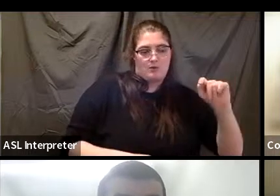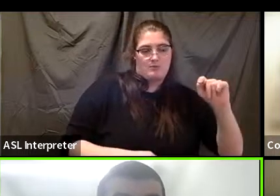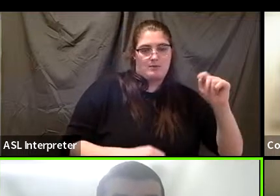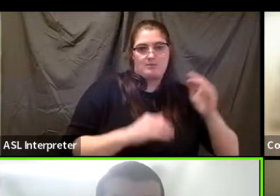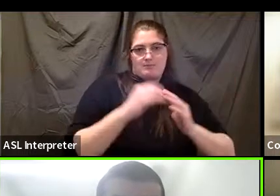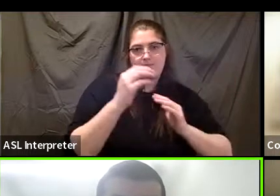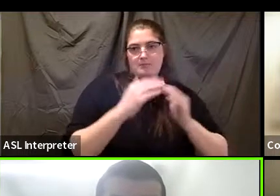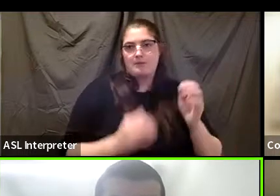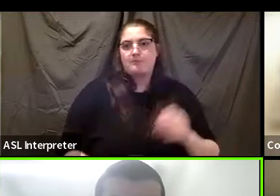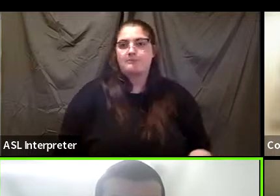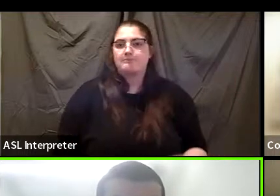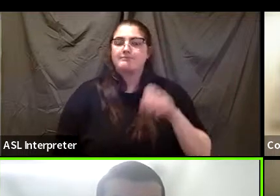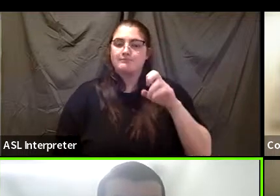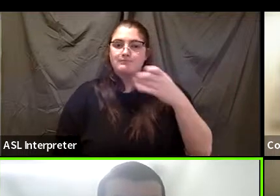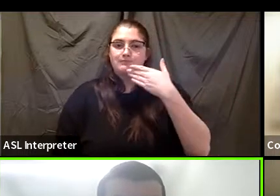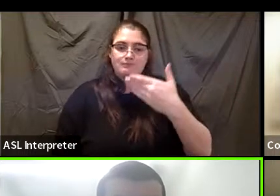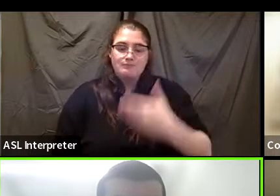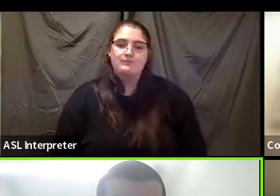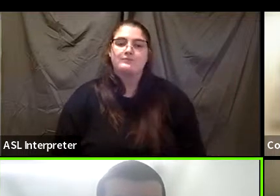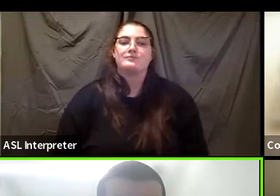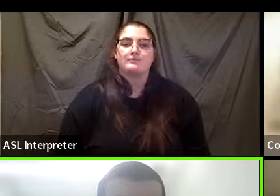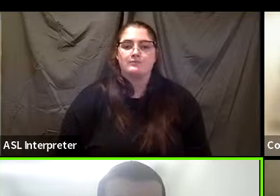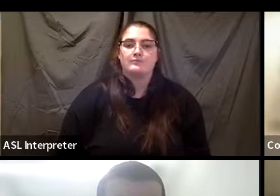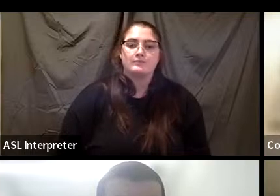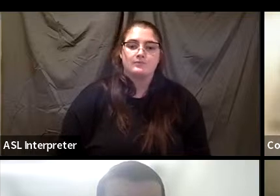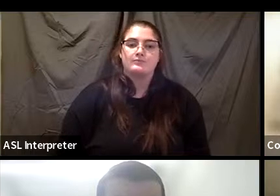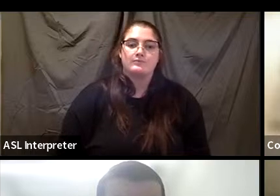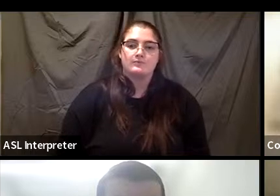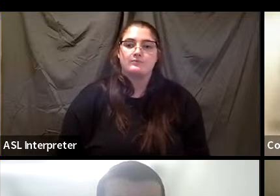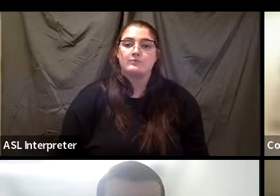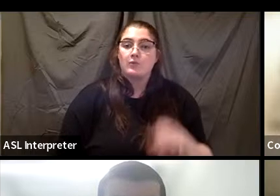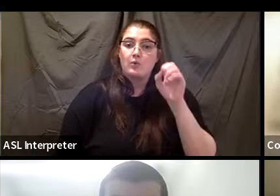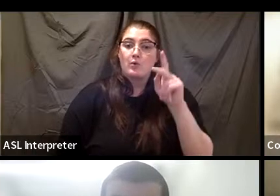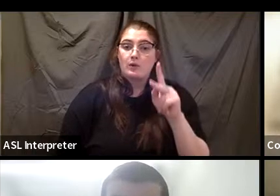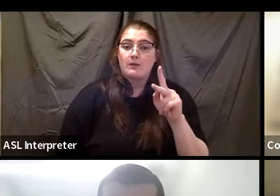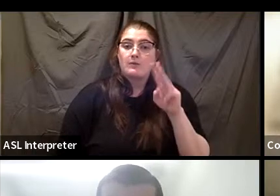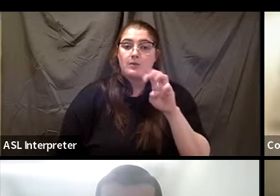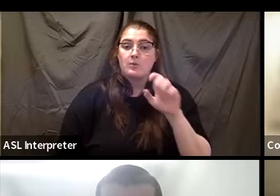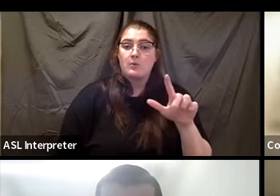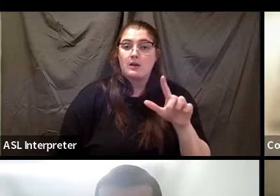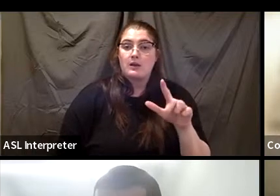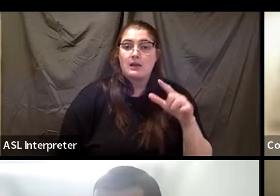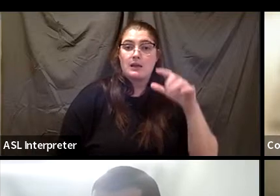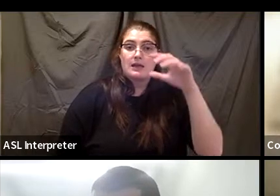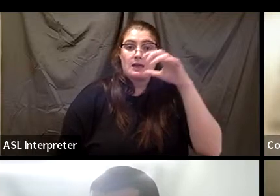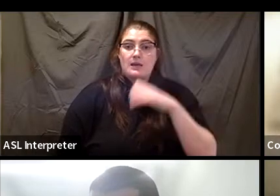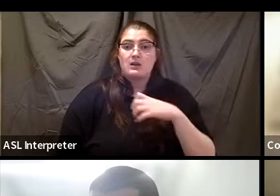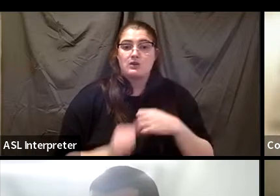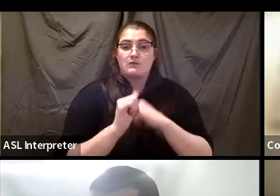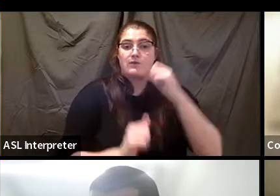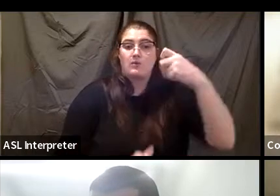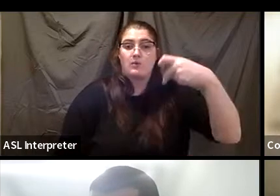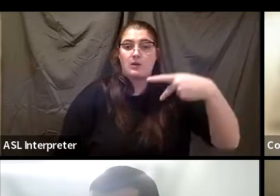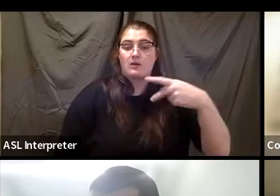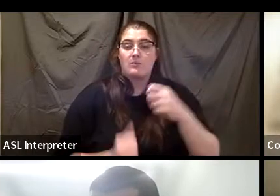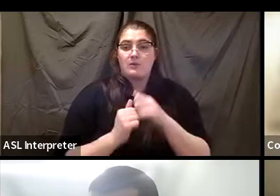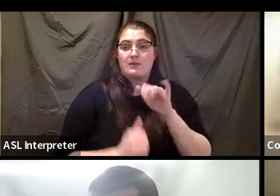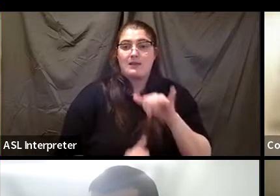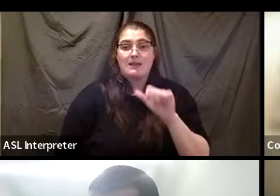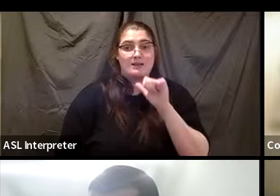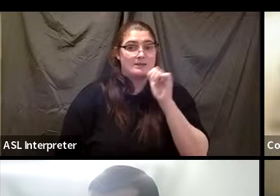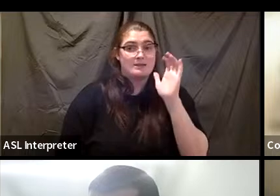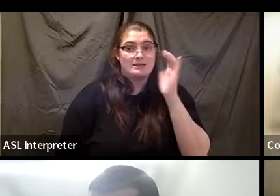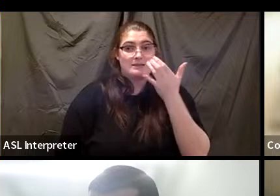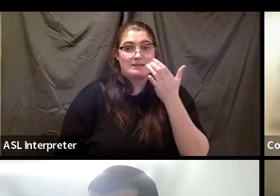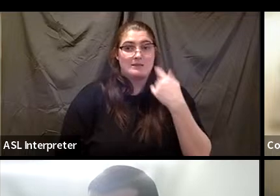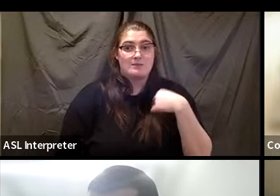All right, thank you. Sure. Okay, well, I guess just following up with that, it doesn't seem that